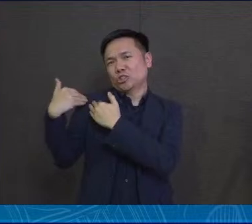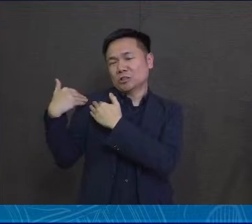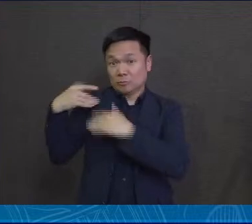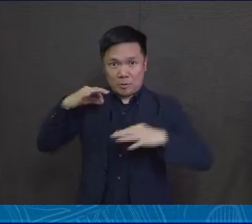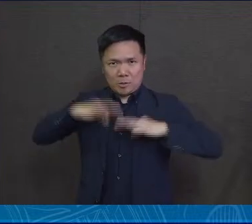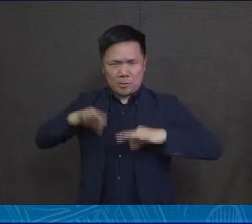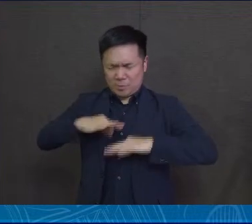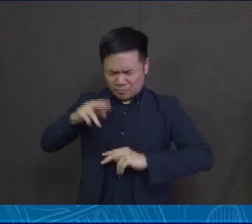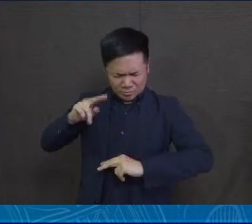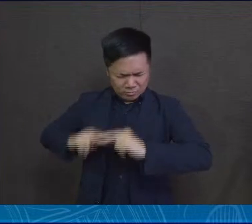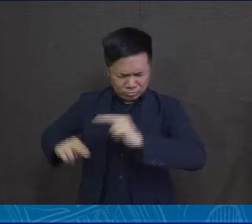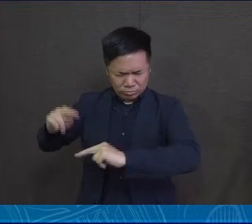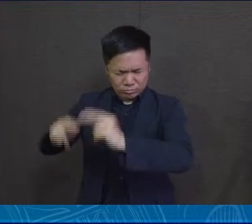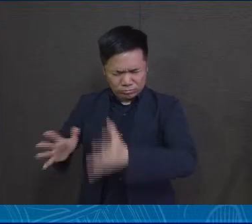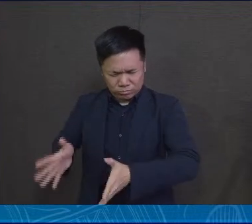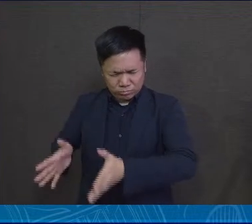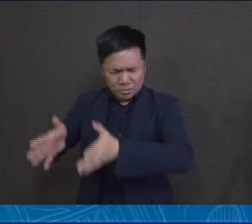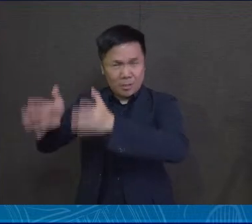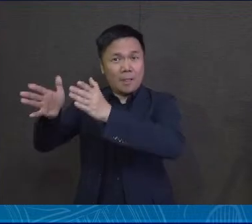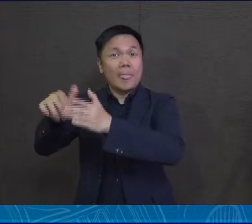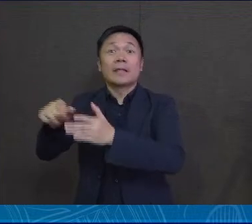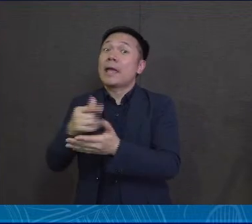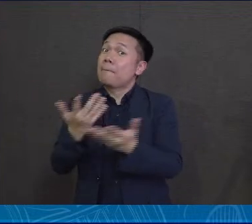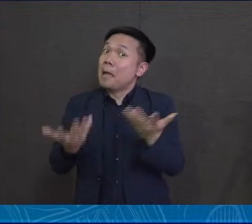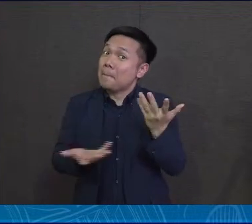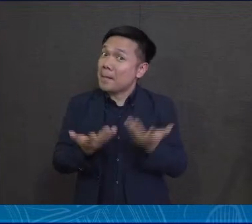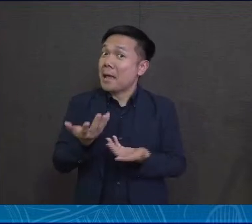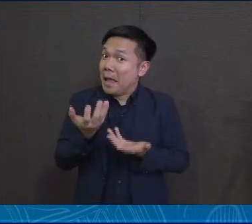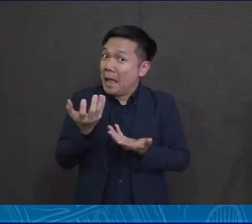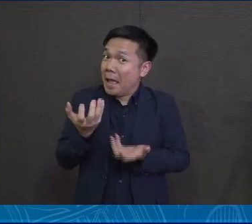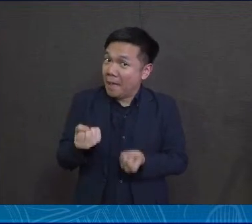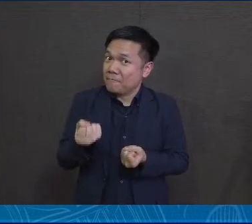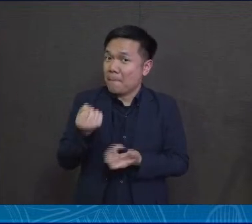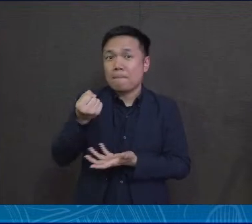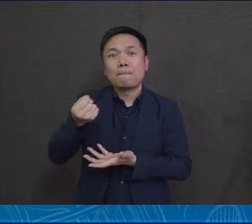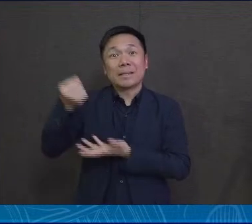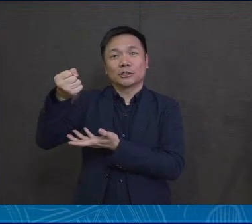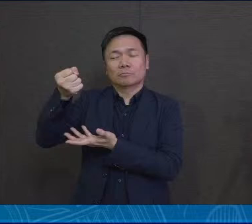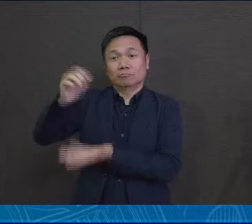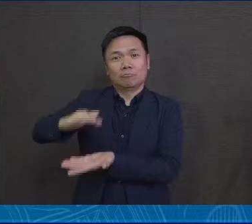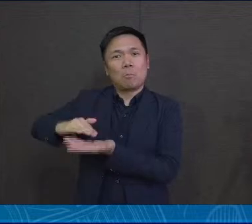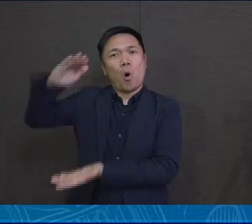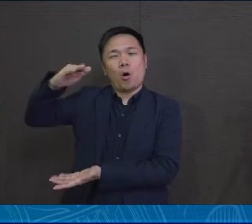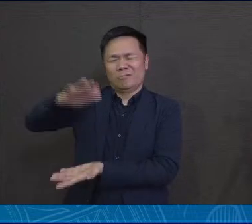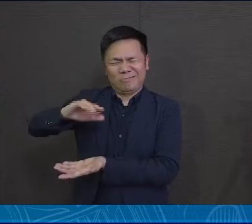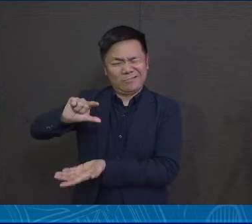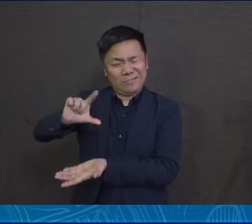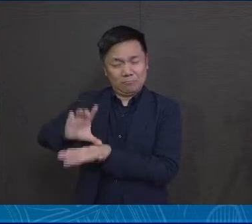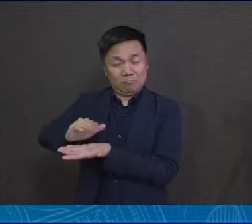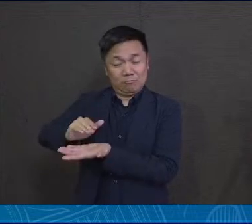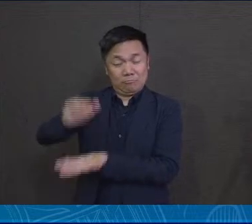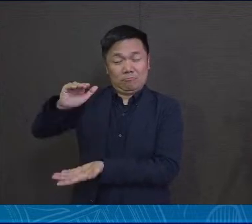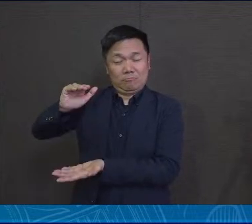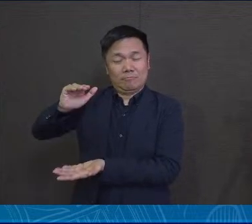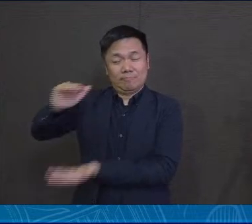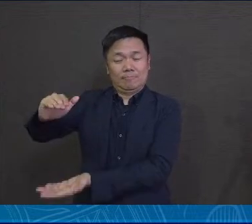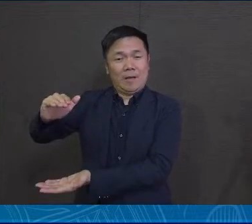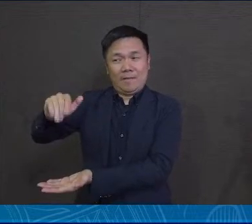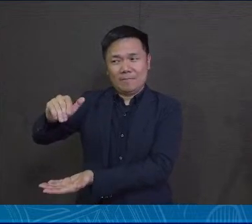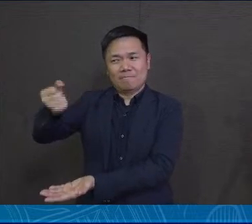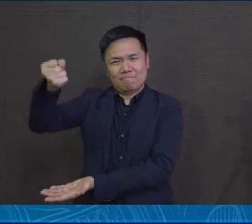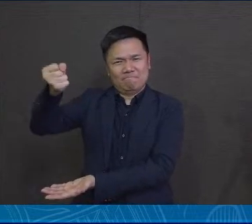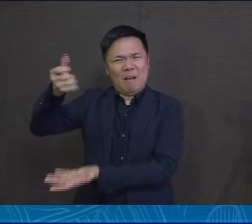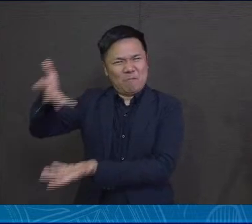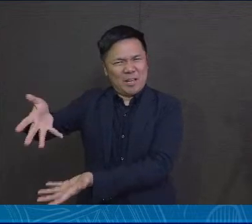lucky, their budget would be increased for a while. Now,